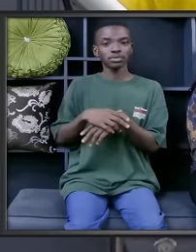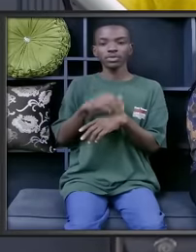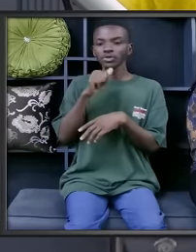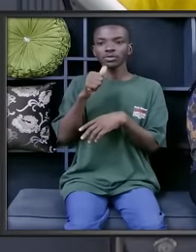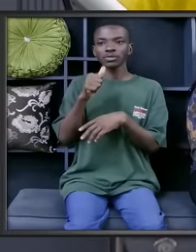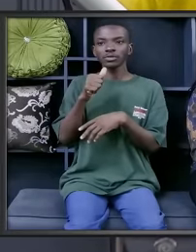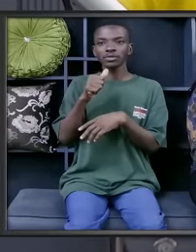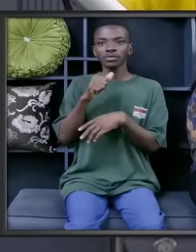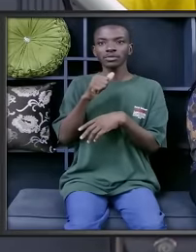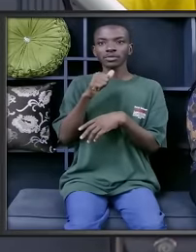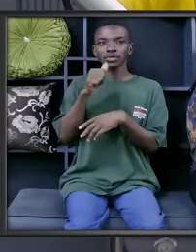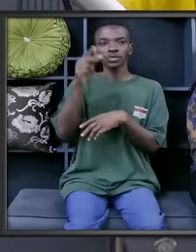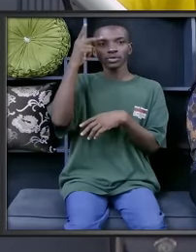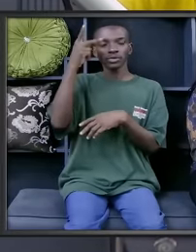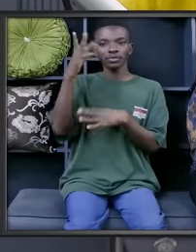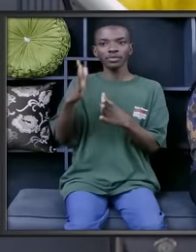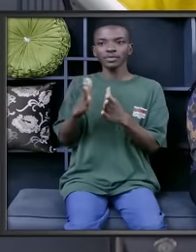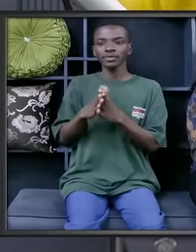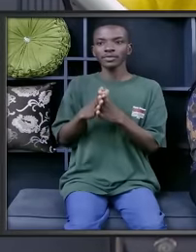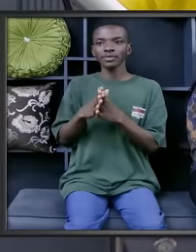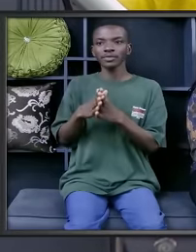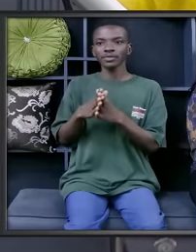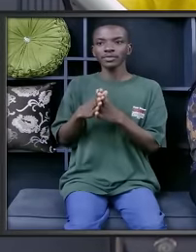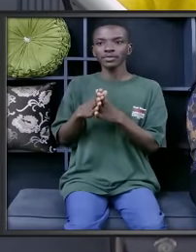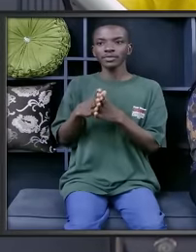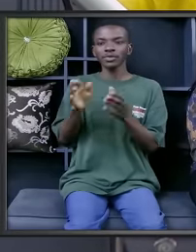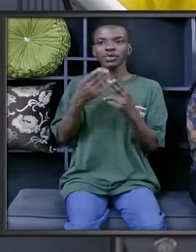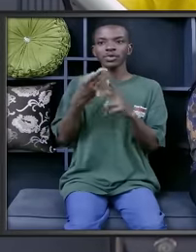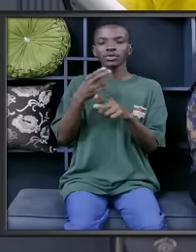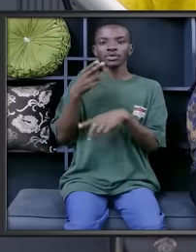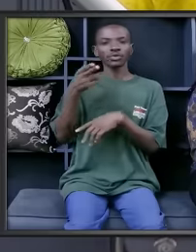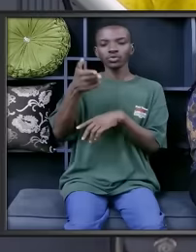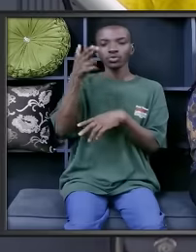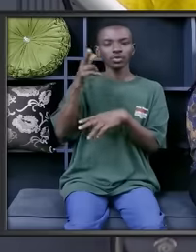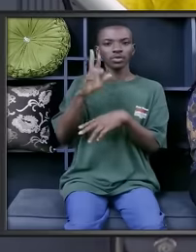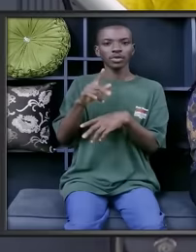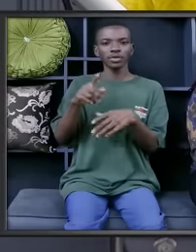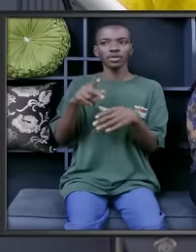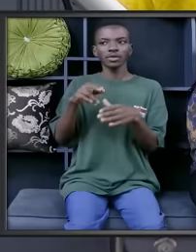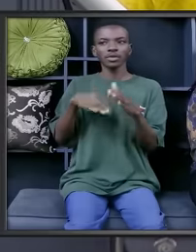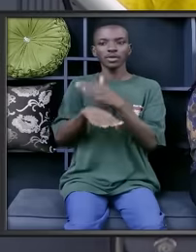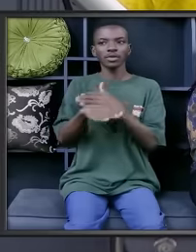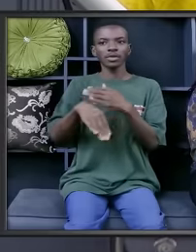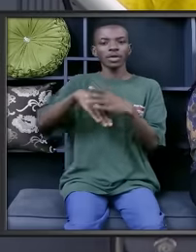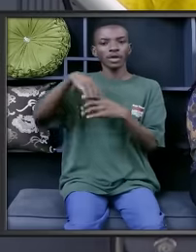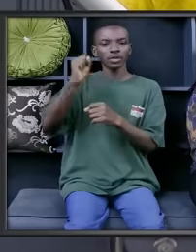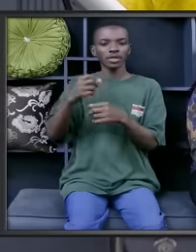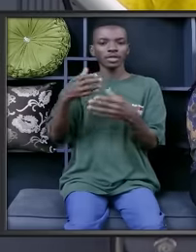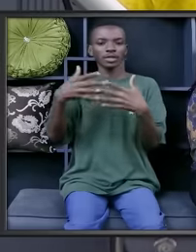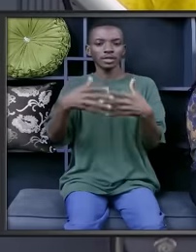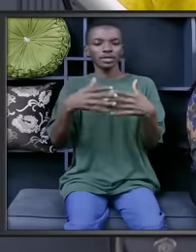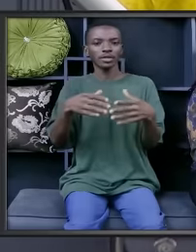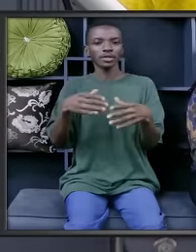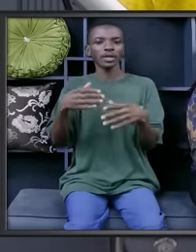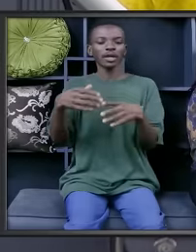soldier. Na politician. He carry gun. He carry gun. Won't shoot me for one night. I run into bush outside the gate. He gun